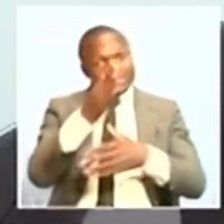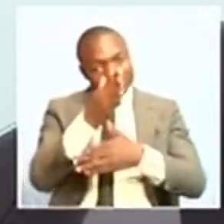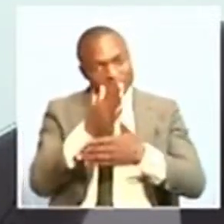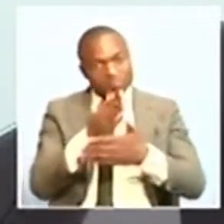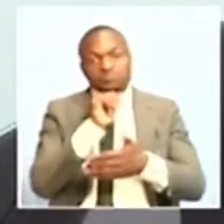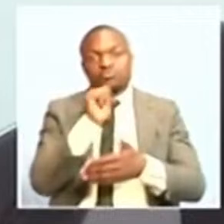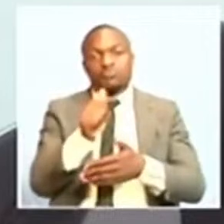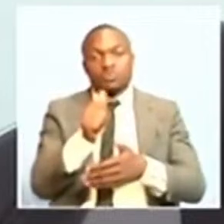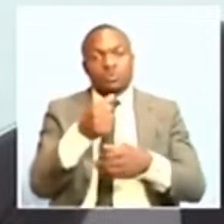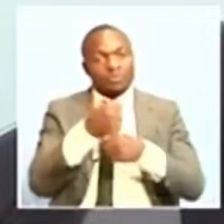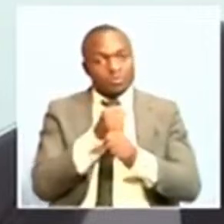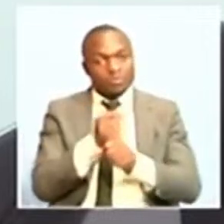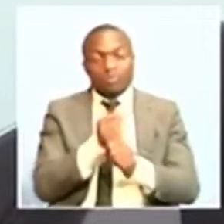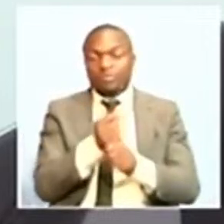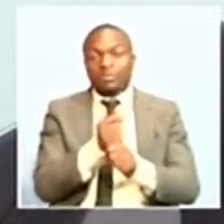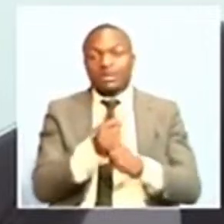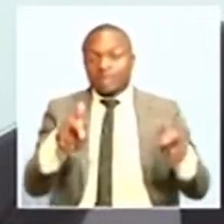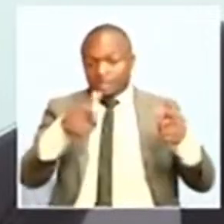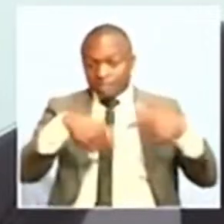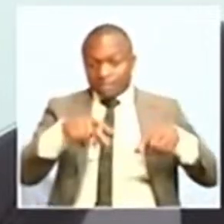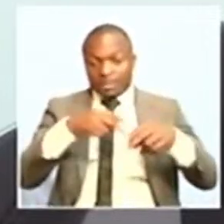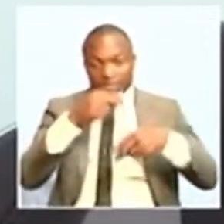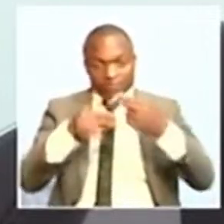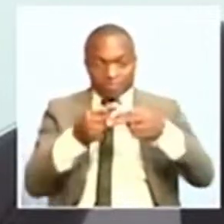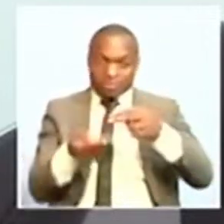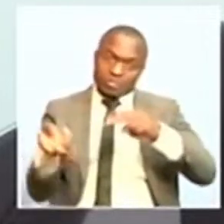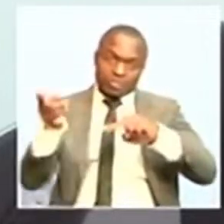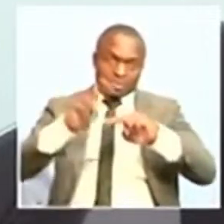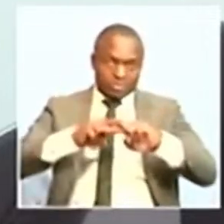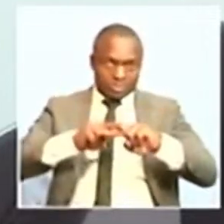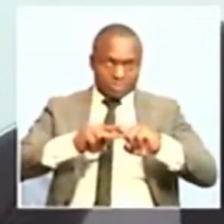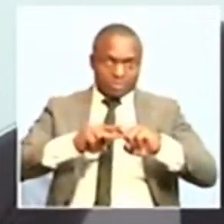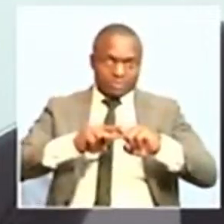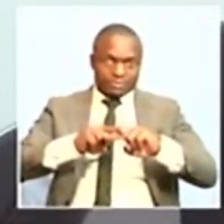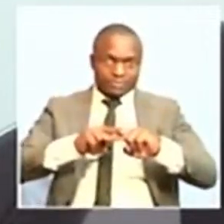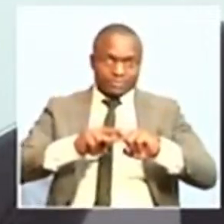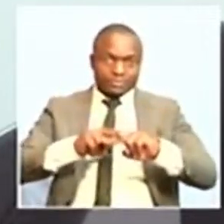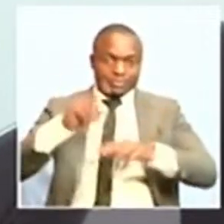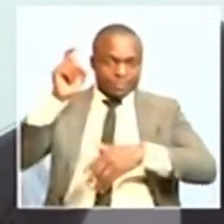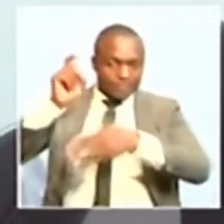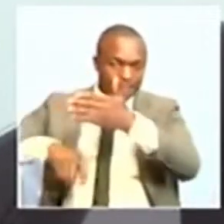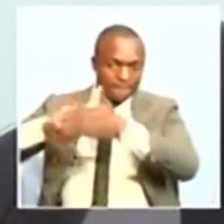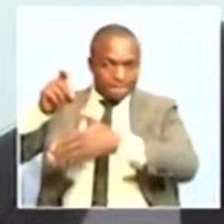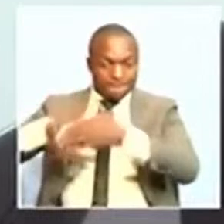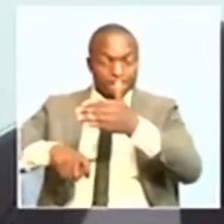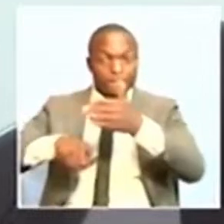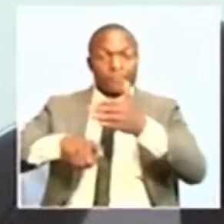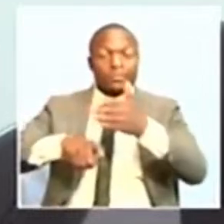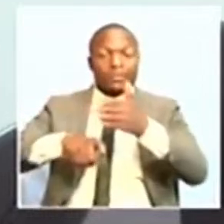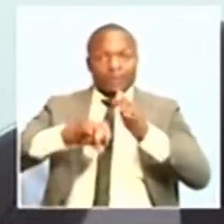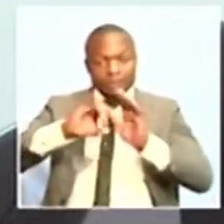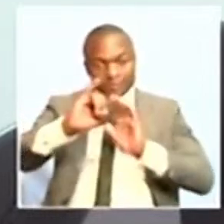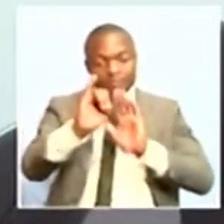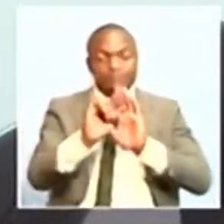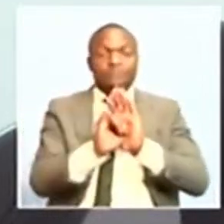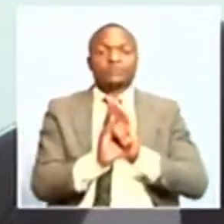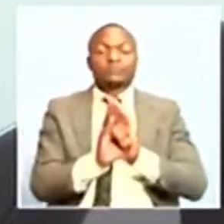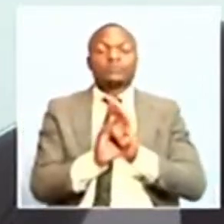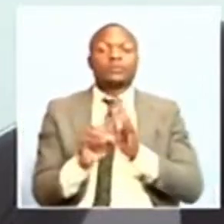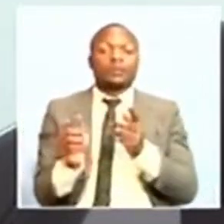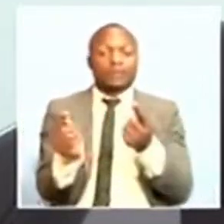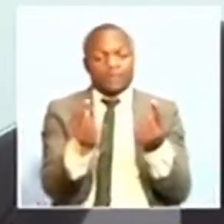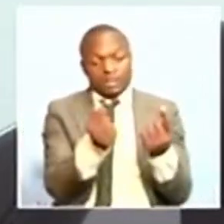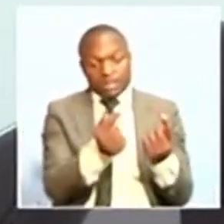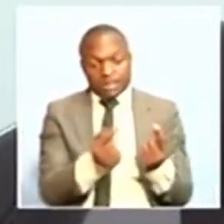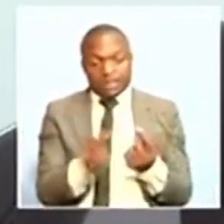produced, it means effectively that it's going to increase the cost of importation, and in an event where they're